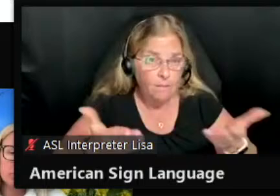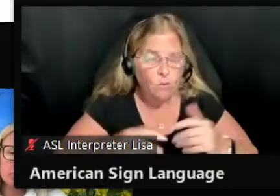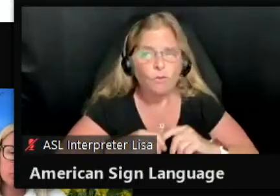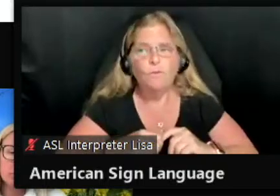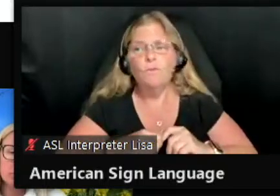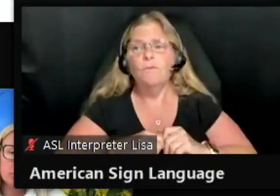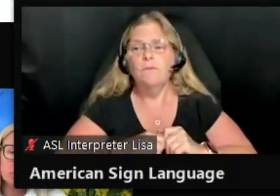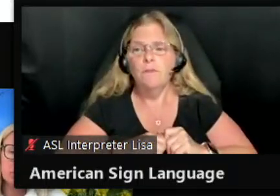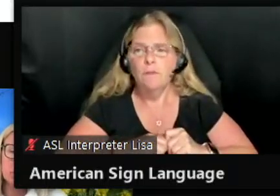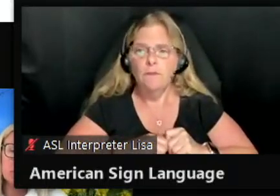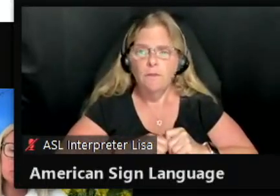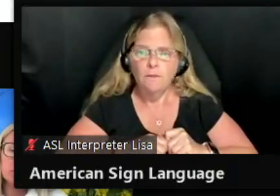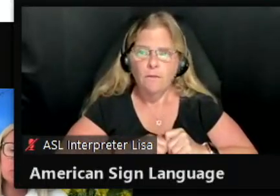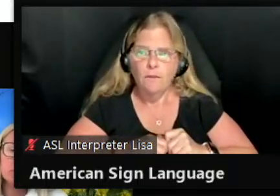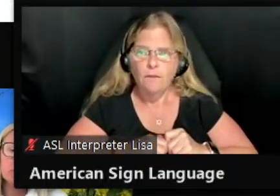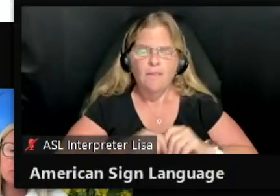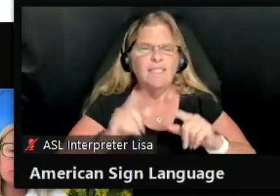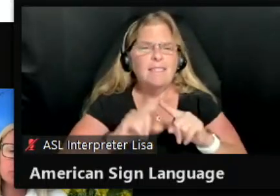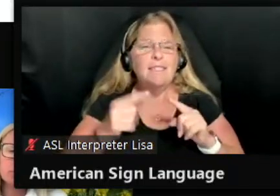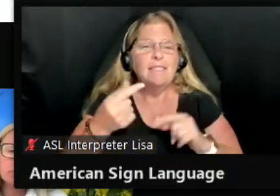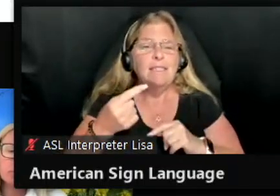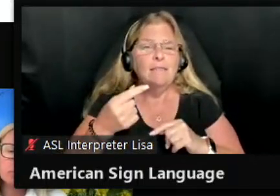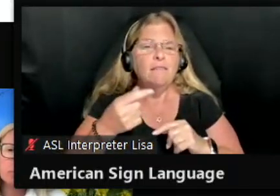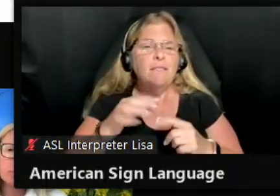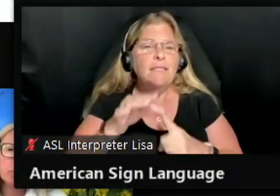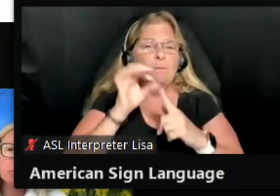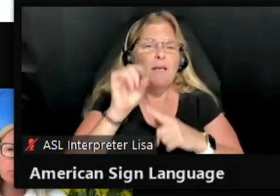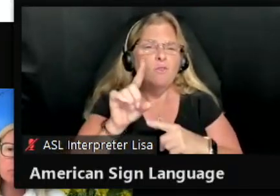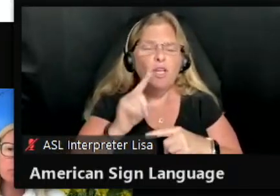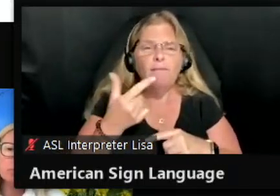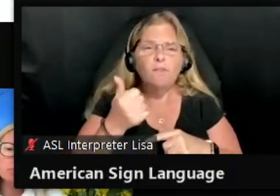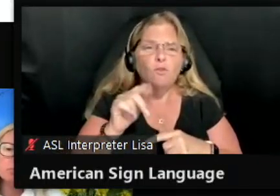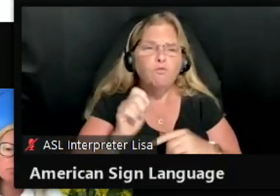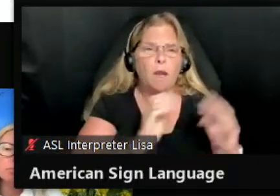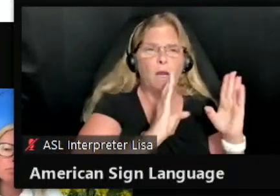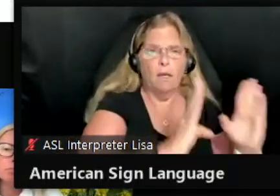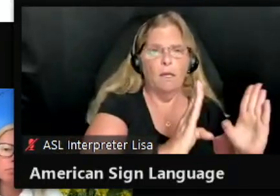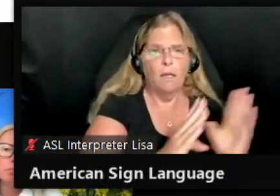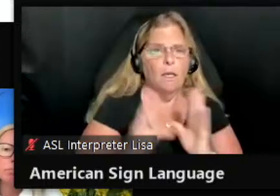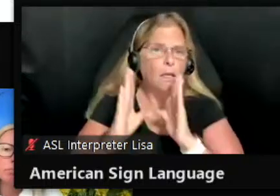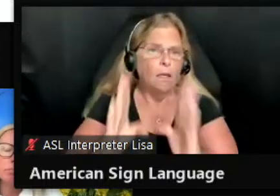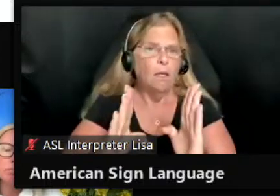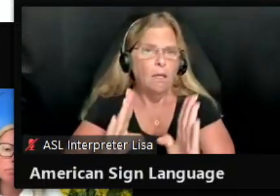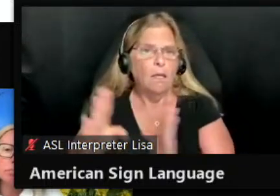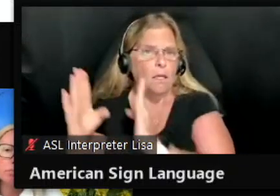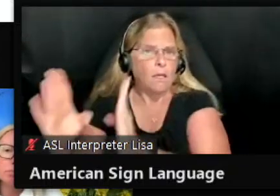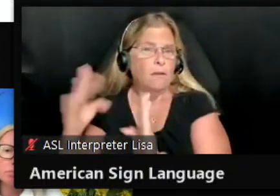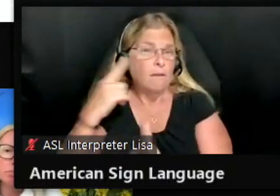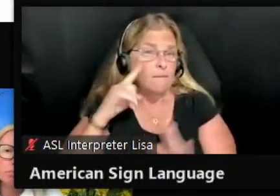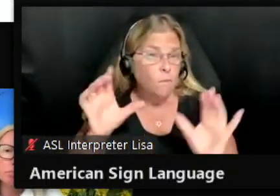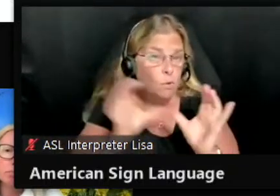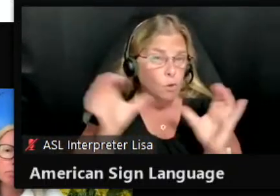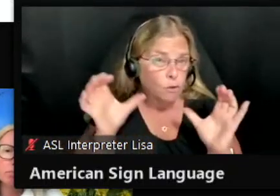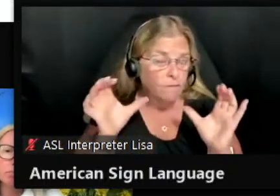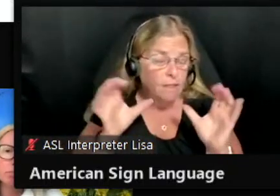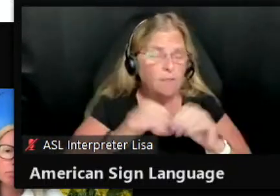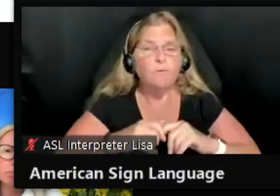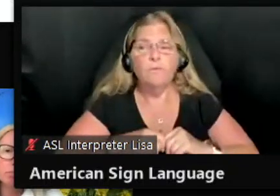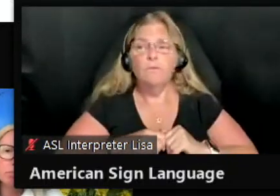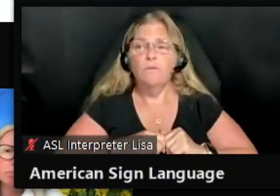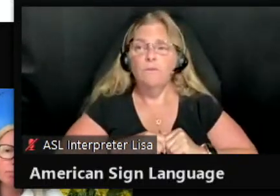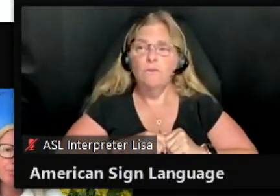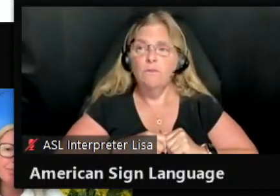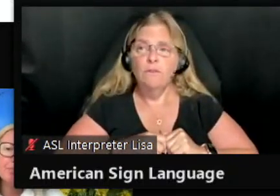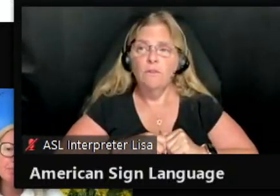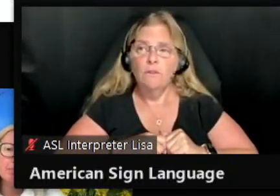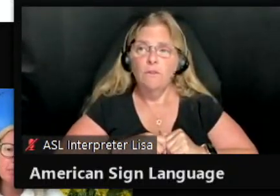different grade bands for special education. So I'm just interested in people, do we feel like what